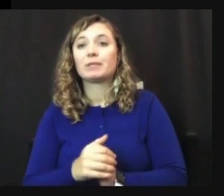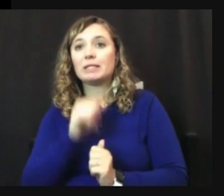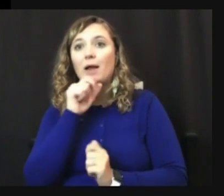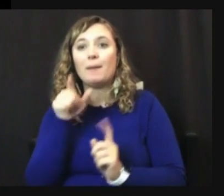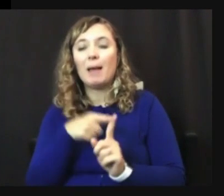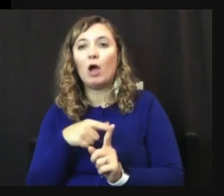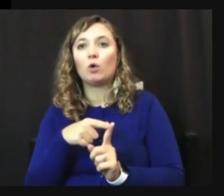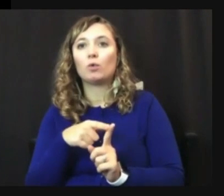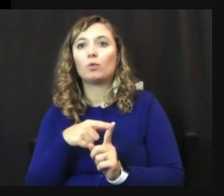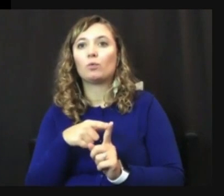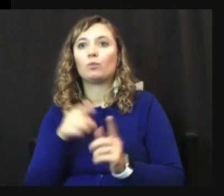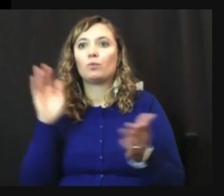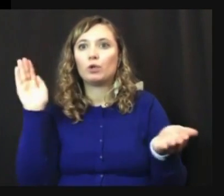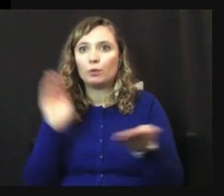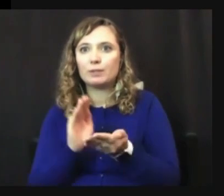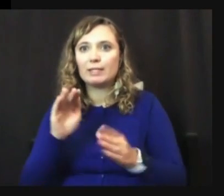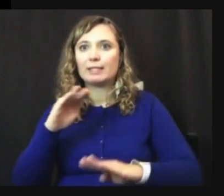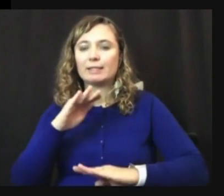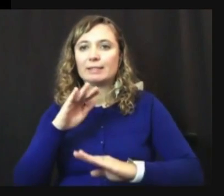comfortable in their body.